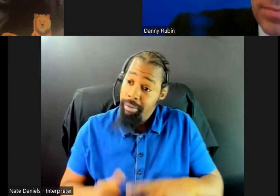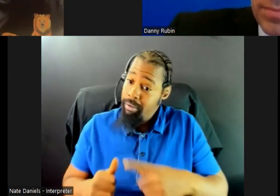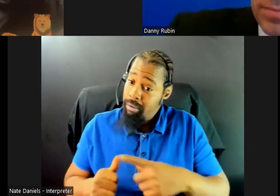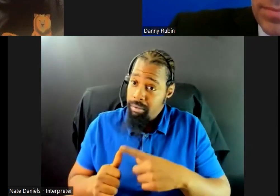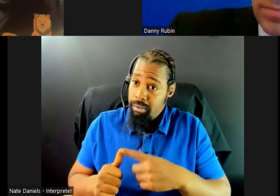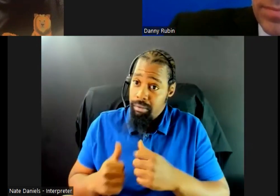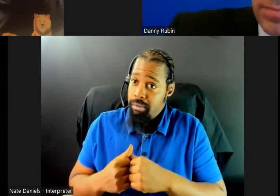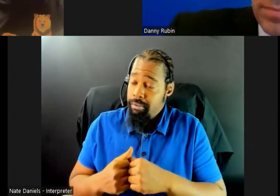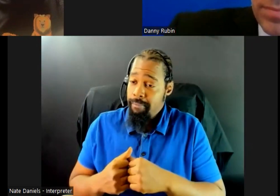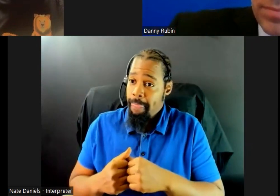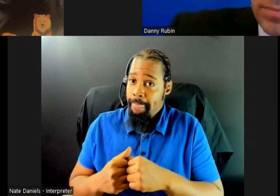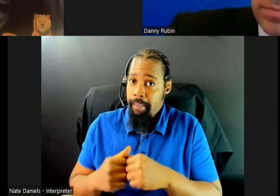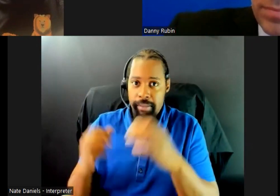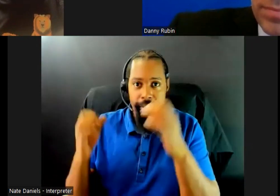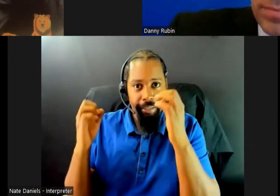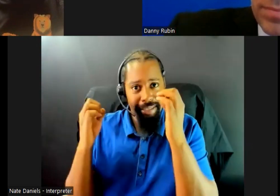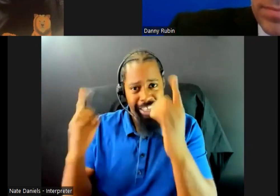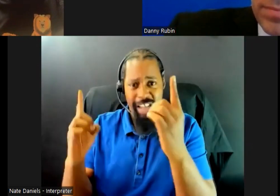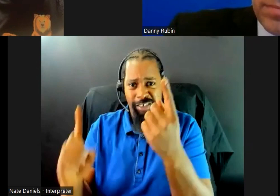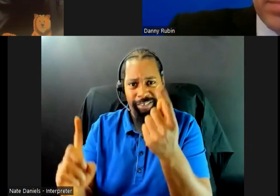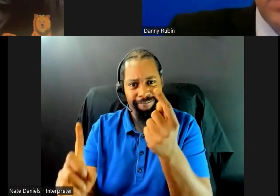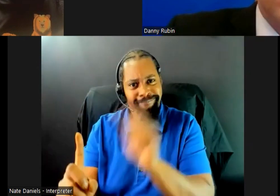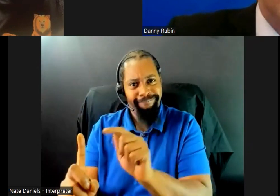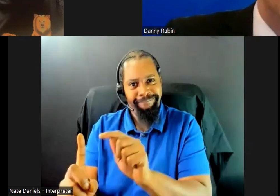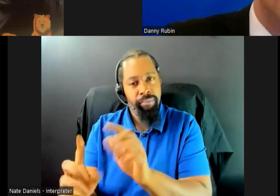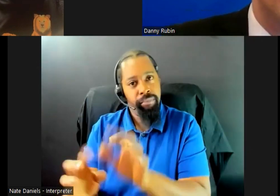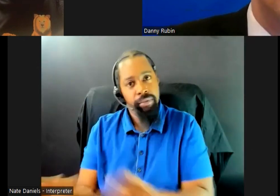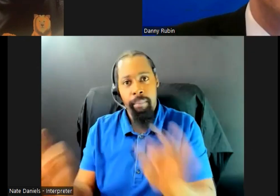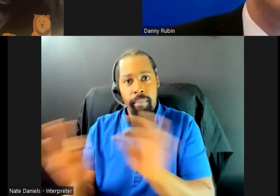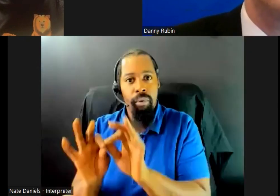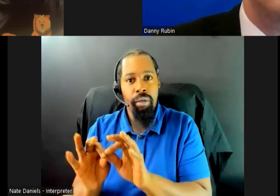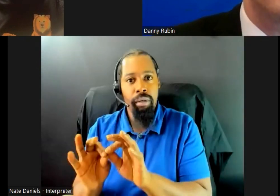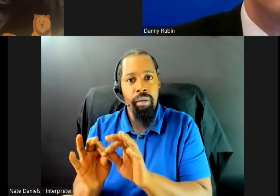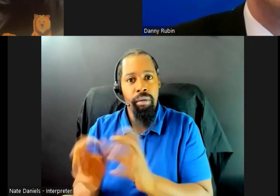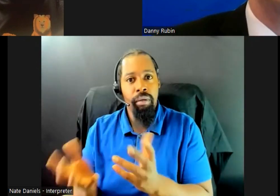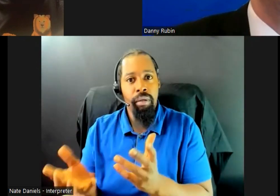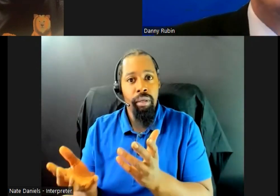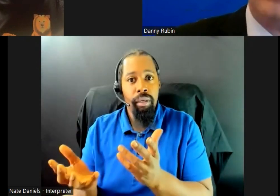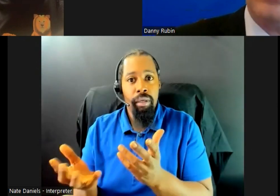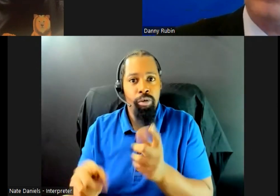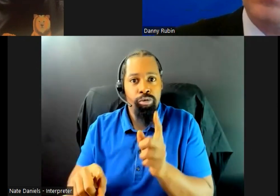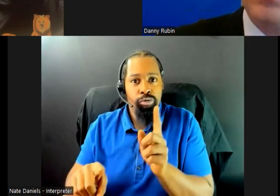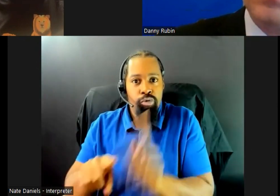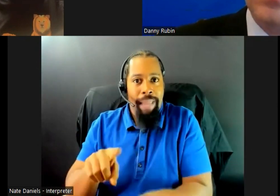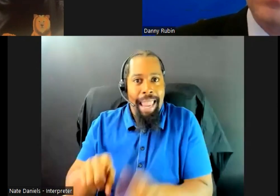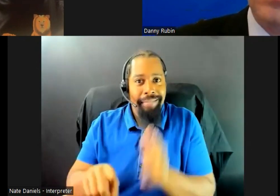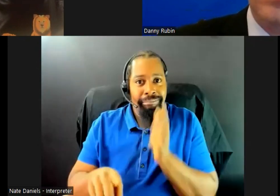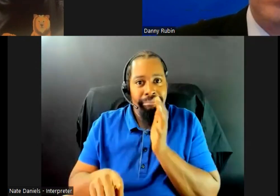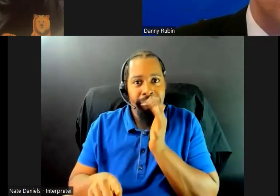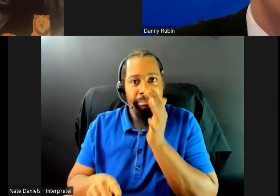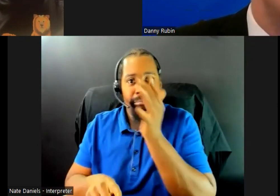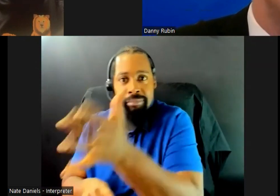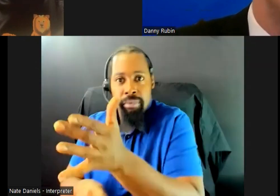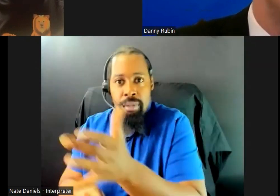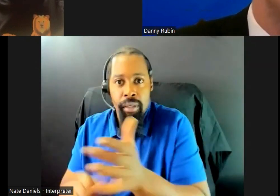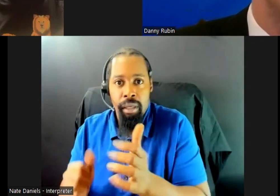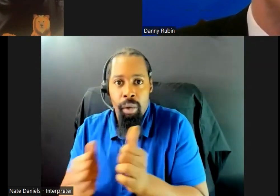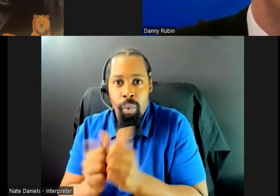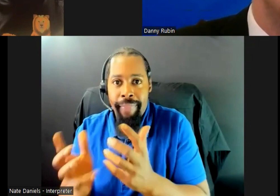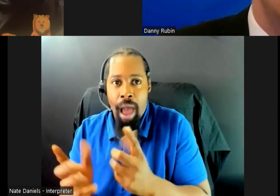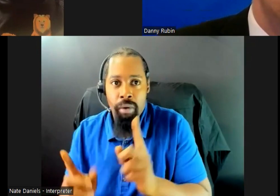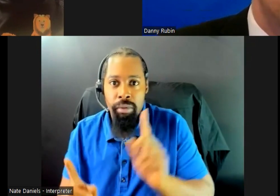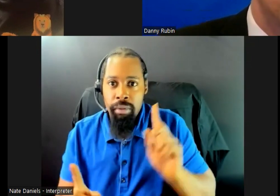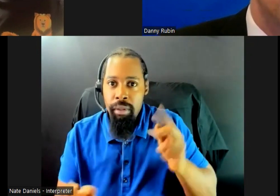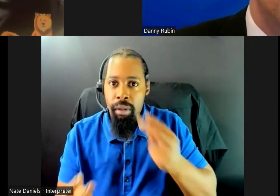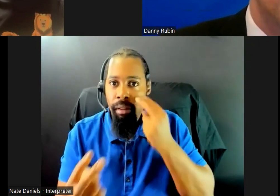is no future without knowing the past. And I'm a great believer in that. Mm. You need to know your